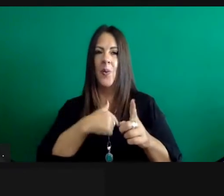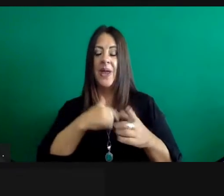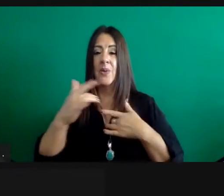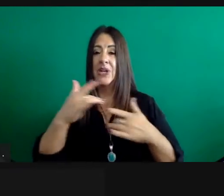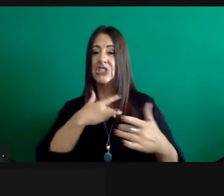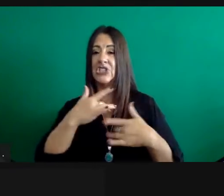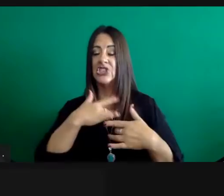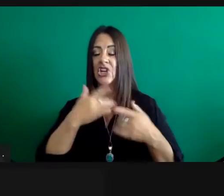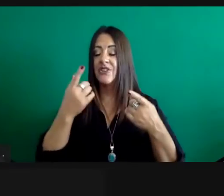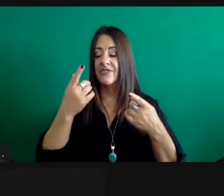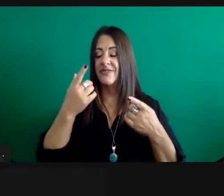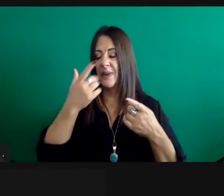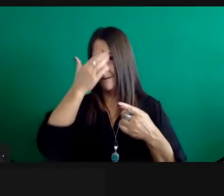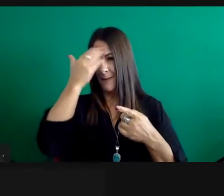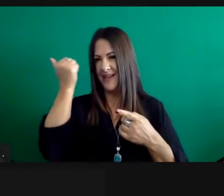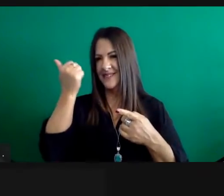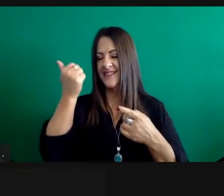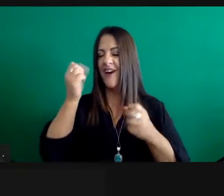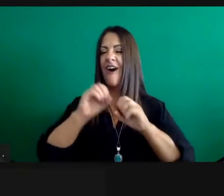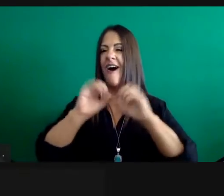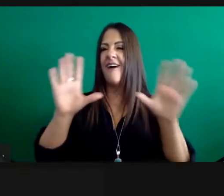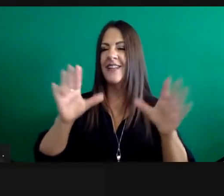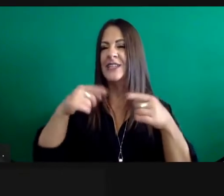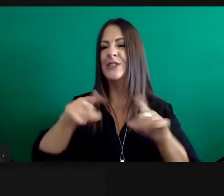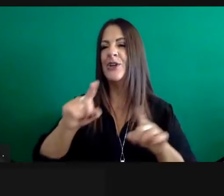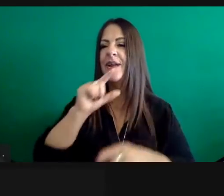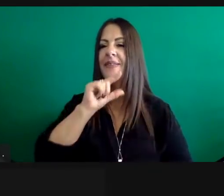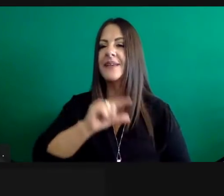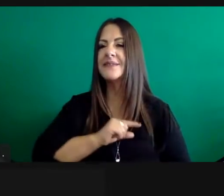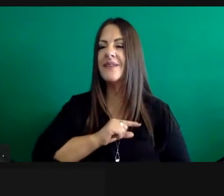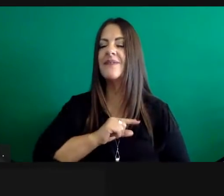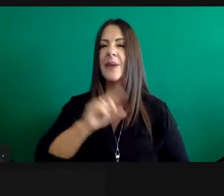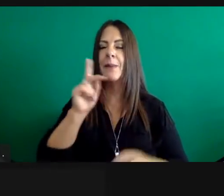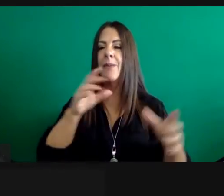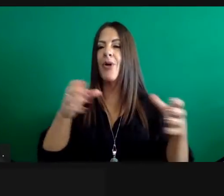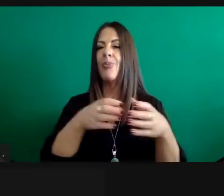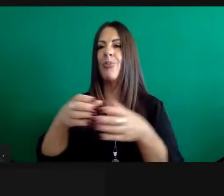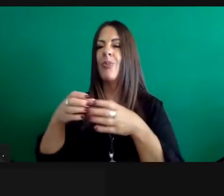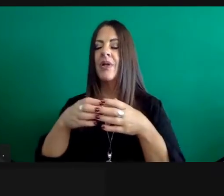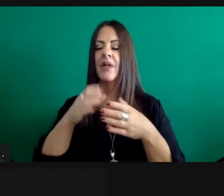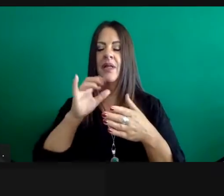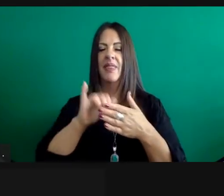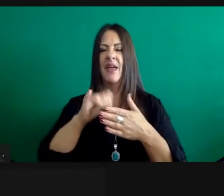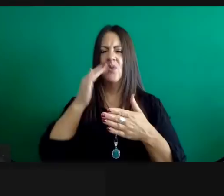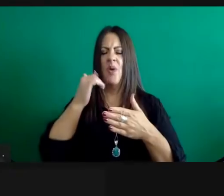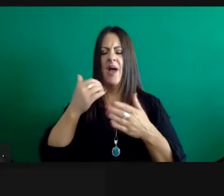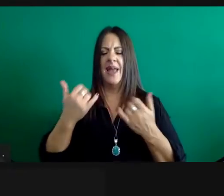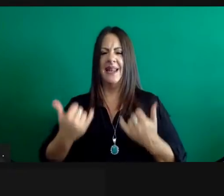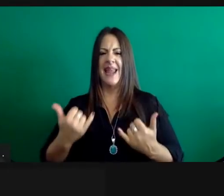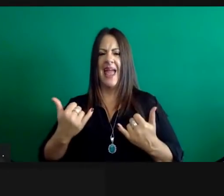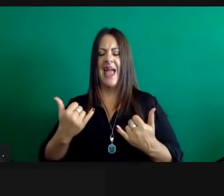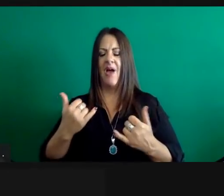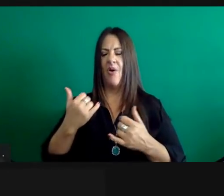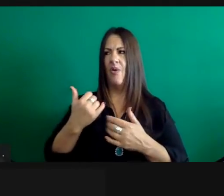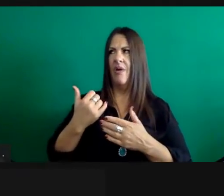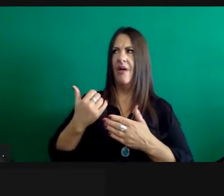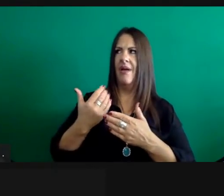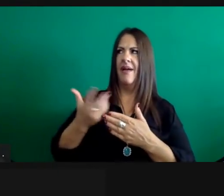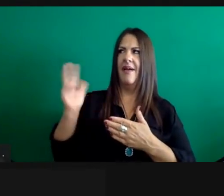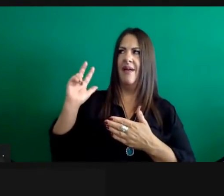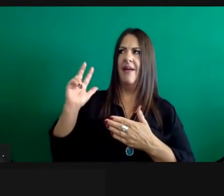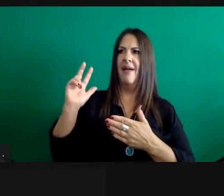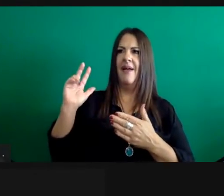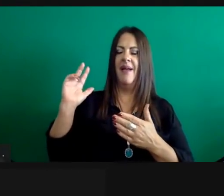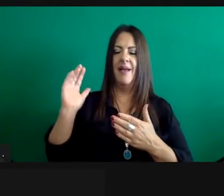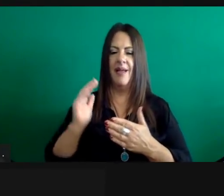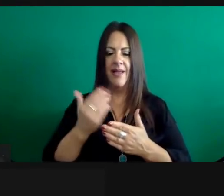Thanksgiving cases beginning to show in our daily numbers, that there's a number of other actions and activities at the end of the month